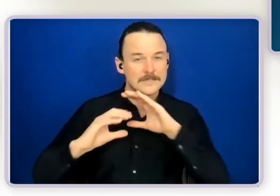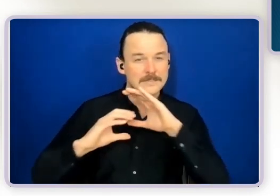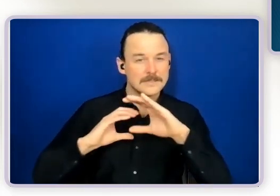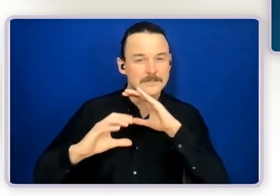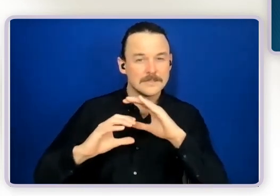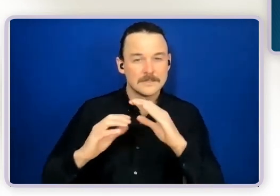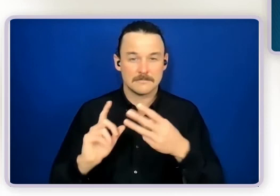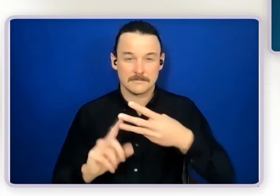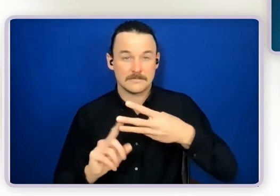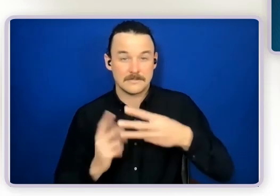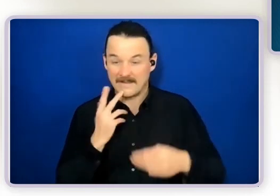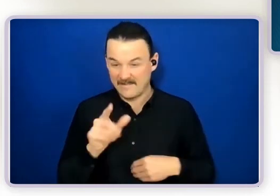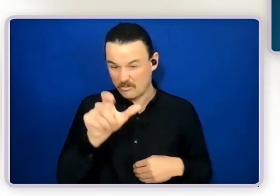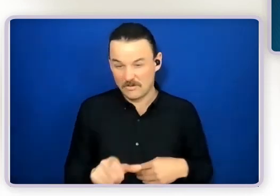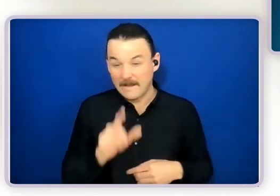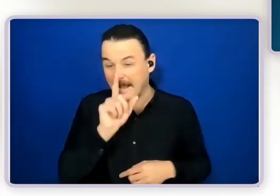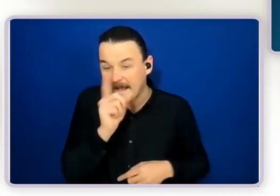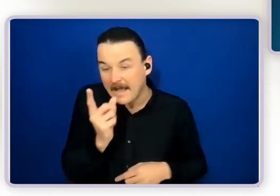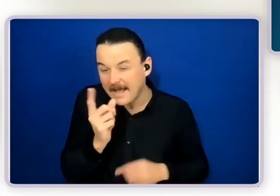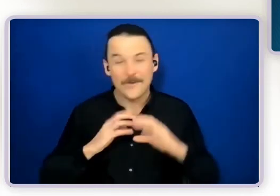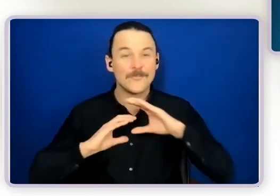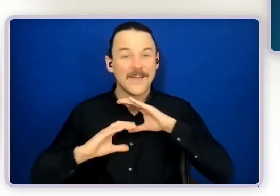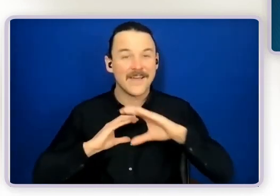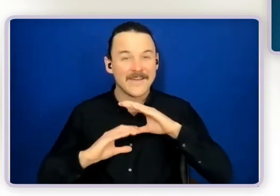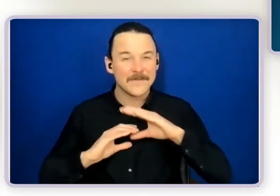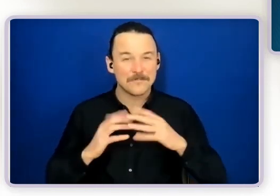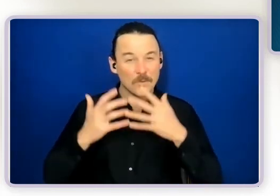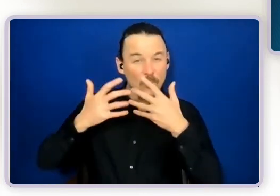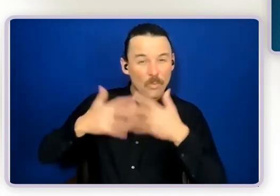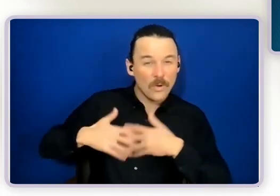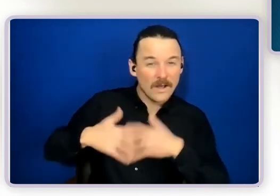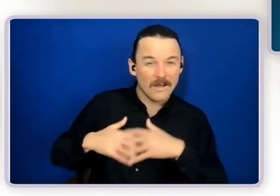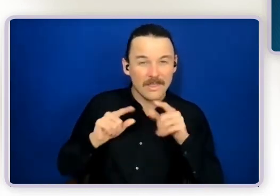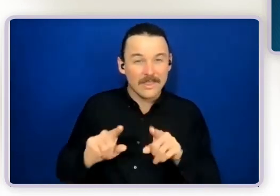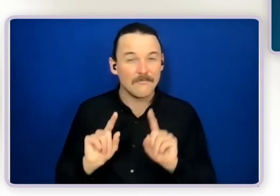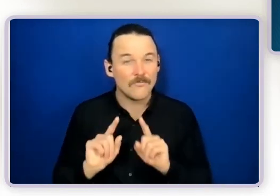got to be your priority, intensive assistance.